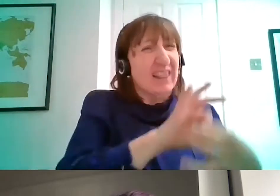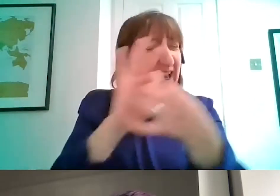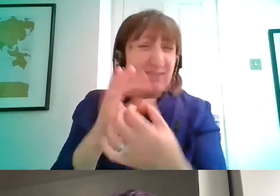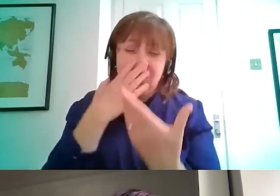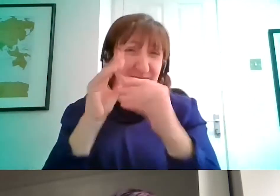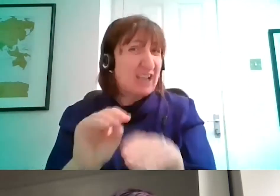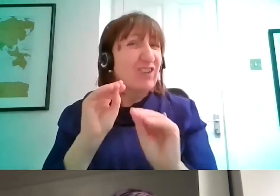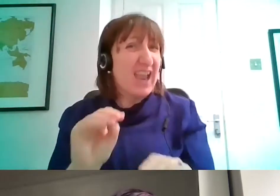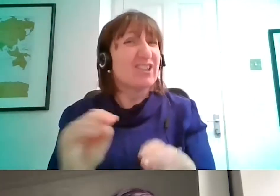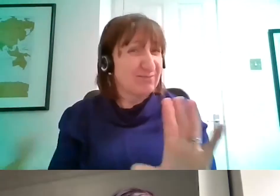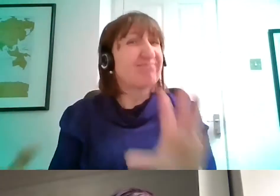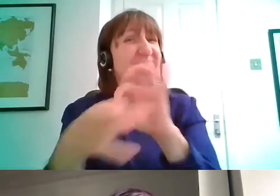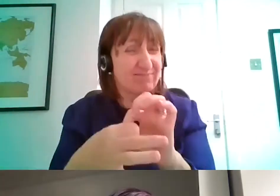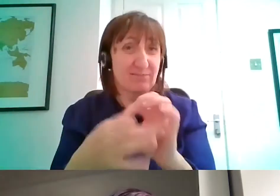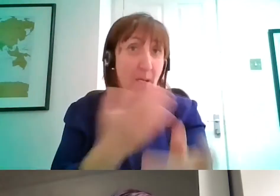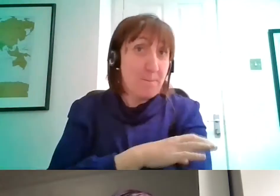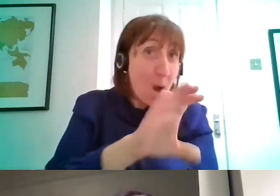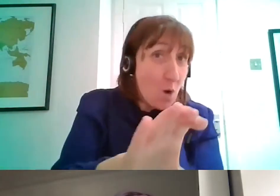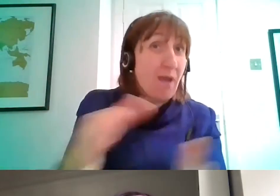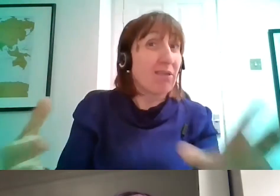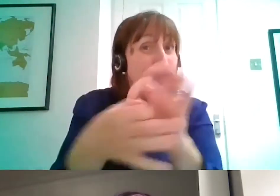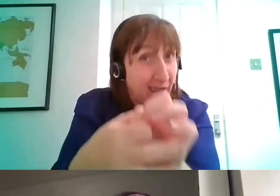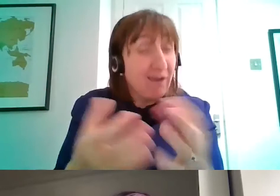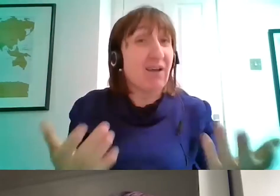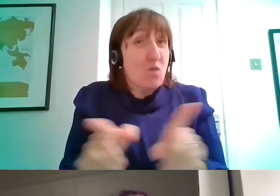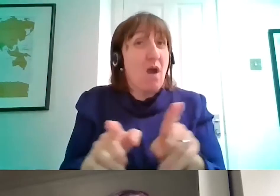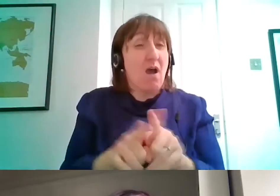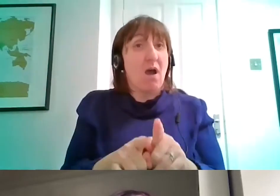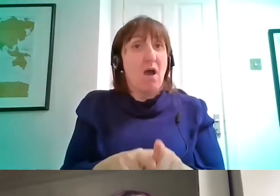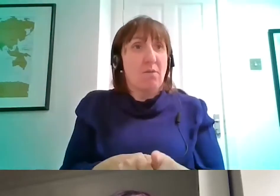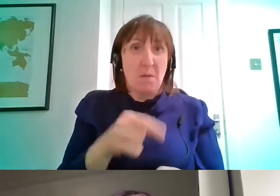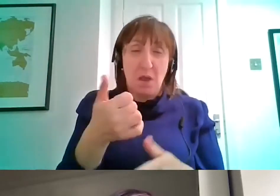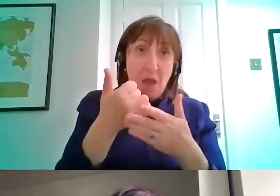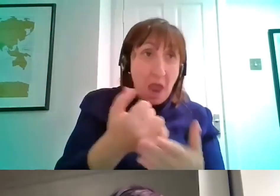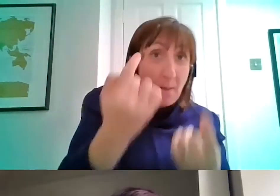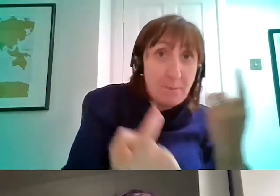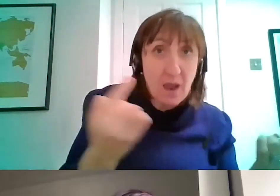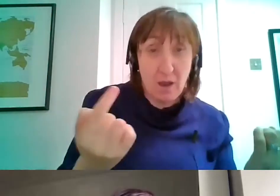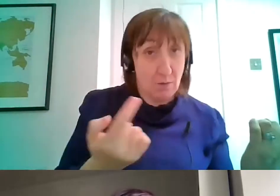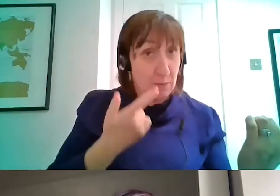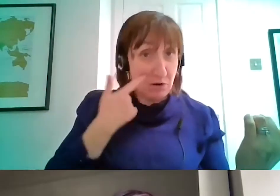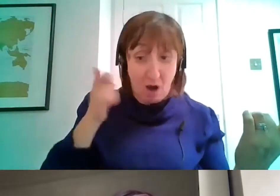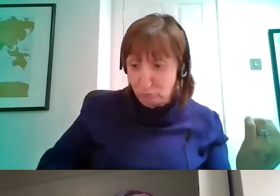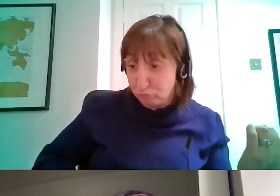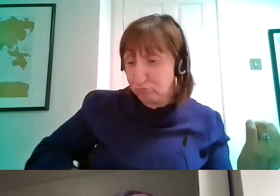education and empowerment, to be able to help people from a very young